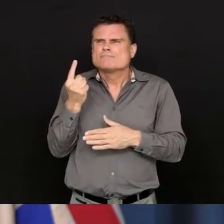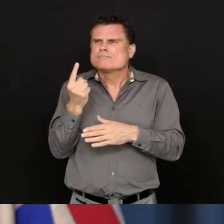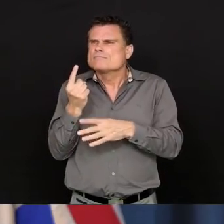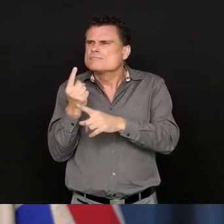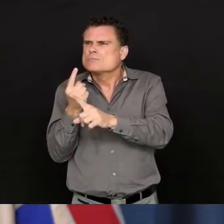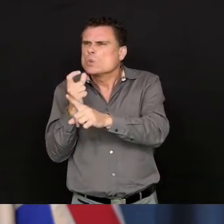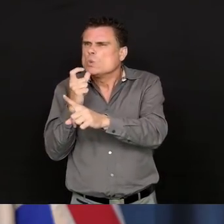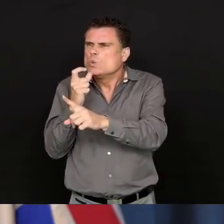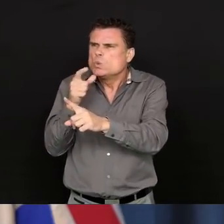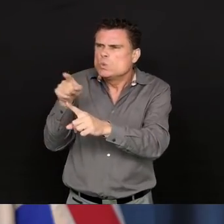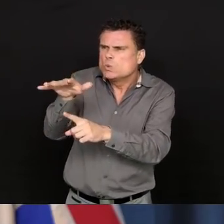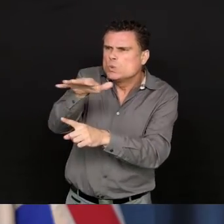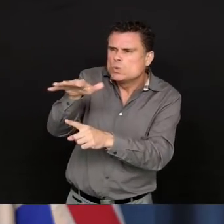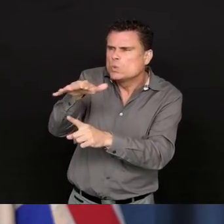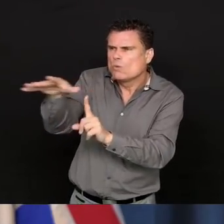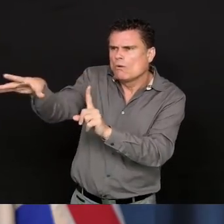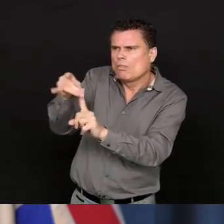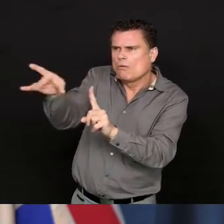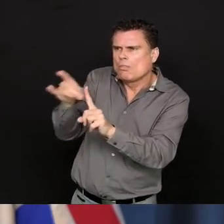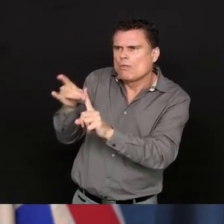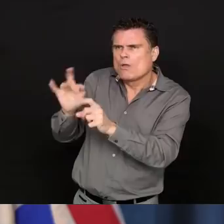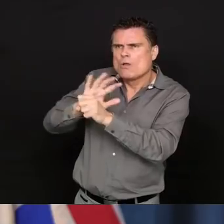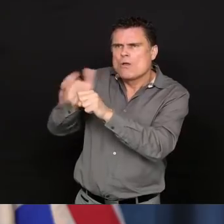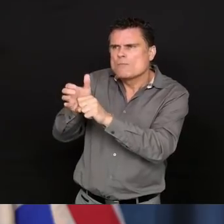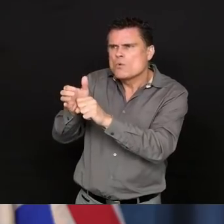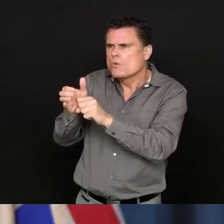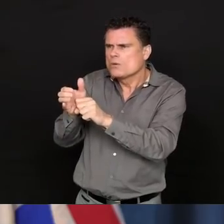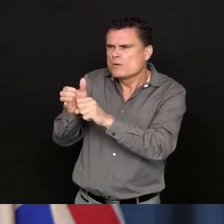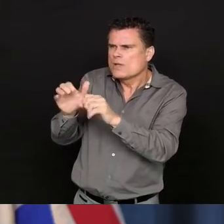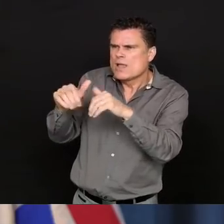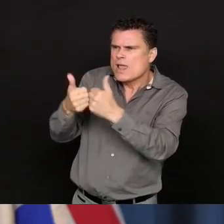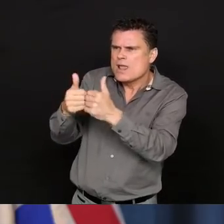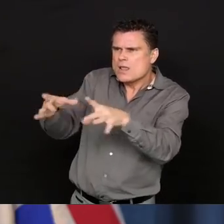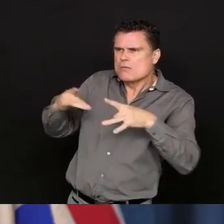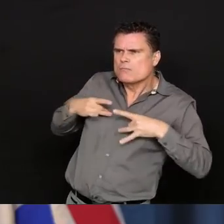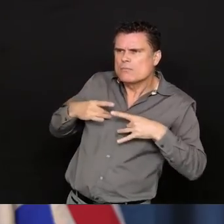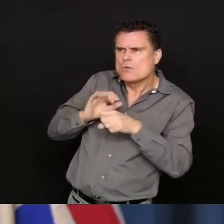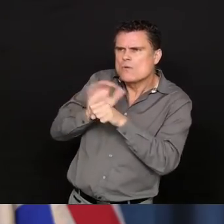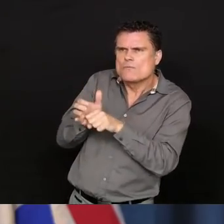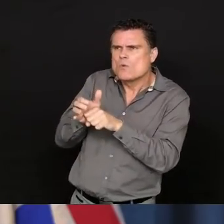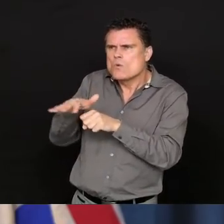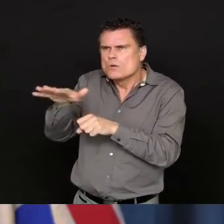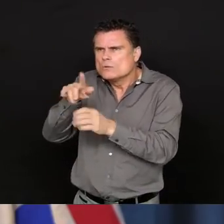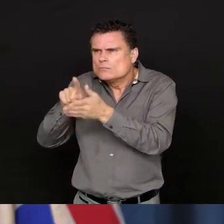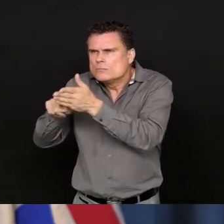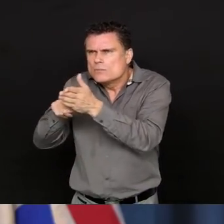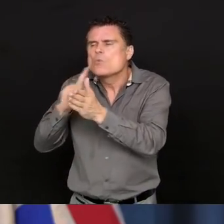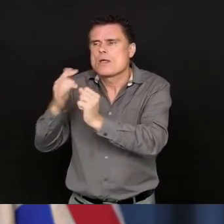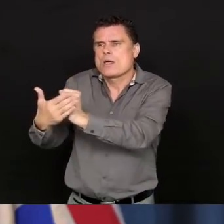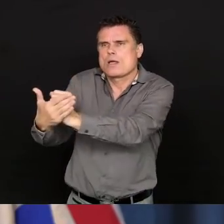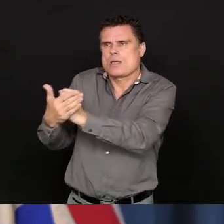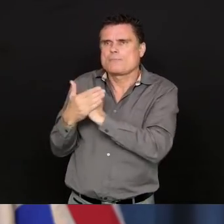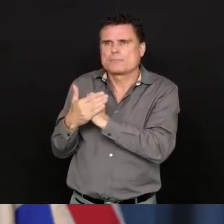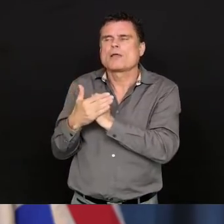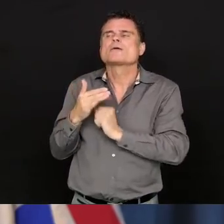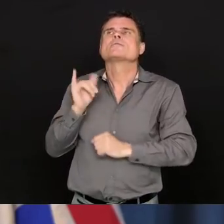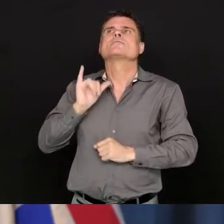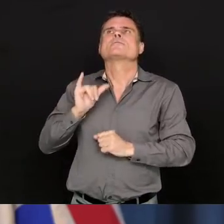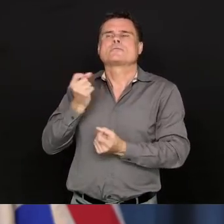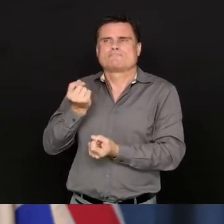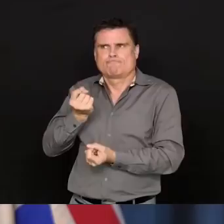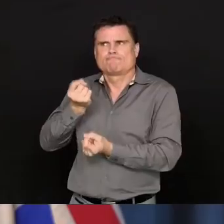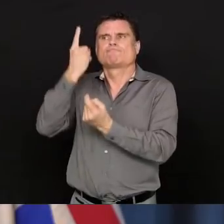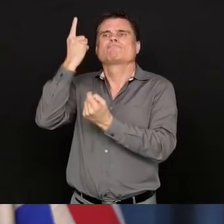before, when we have a serologic test that helps us understand who has been infected and who's immune to this disease. So